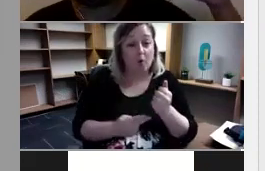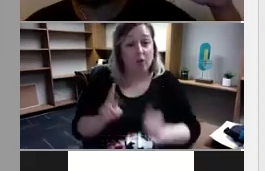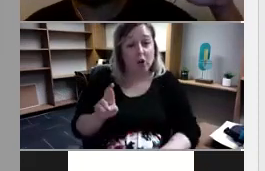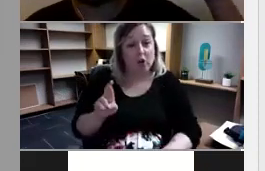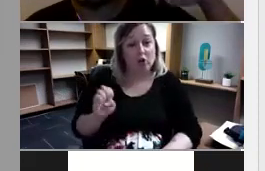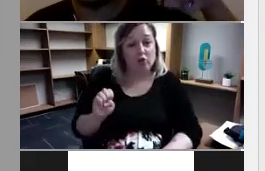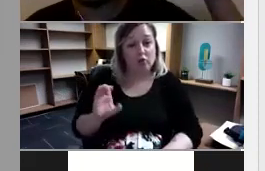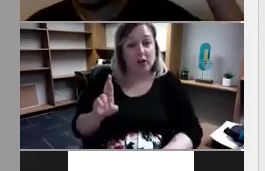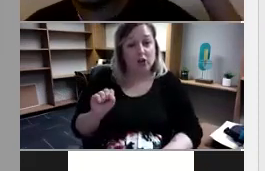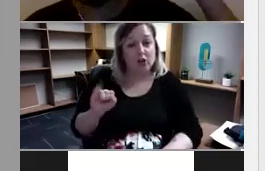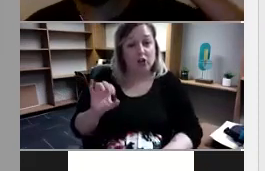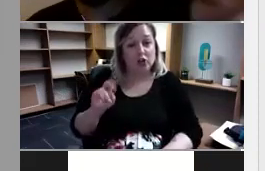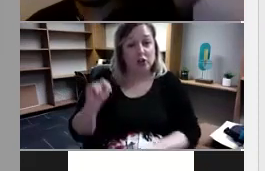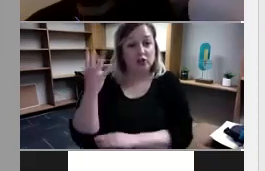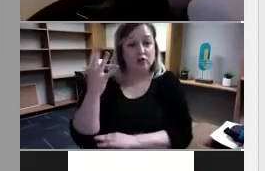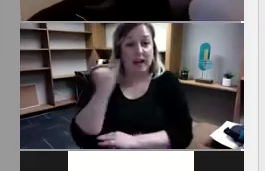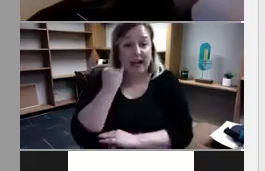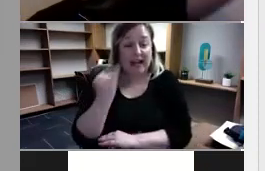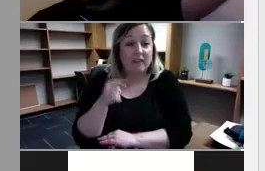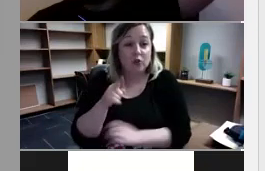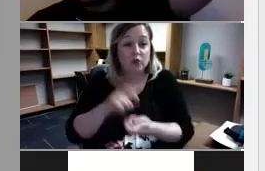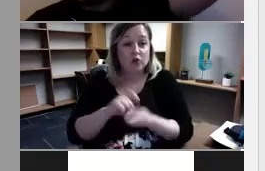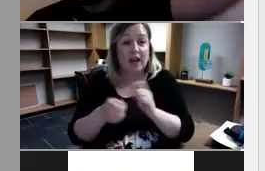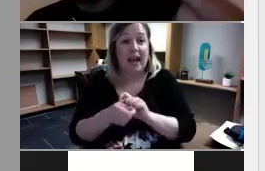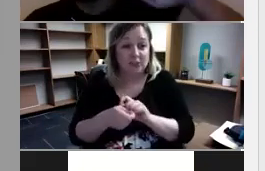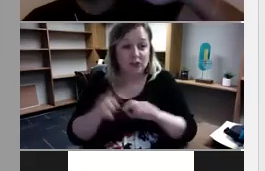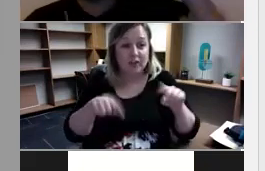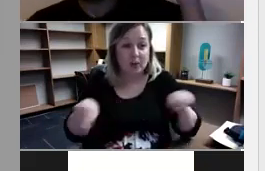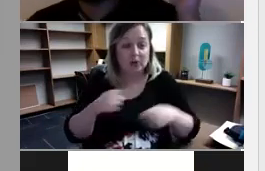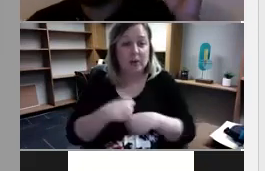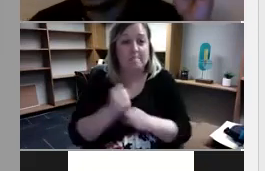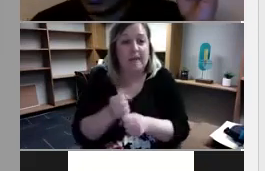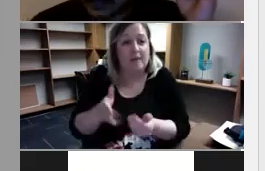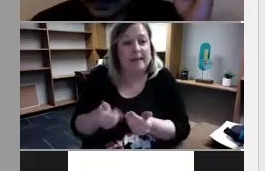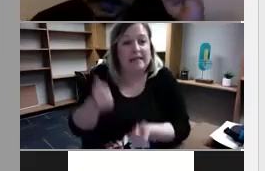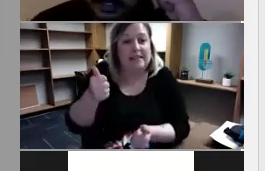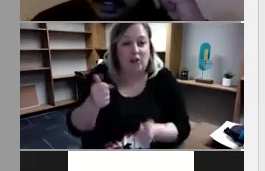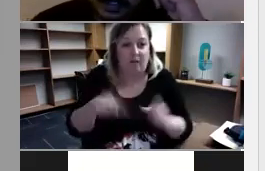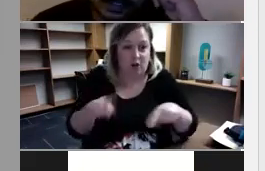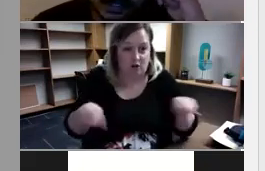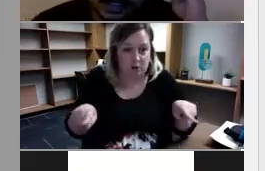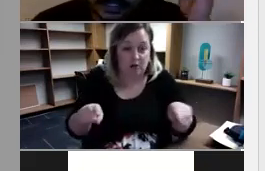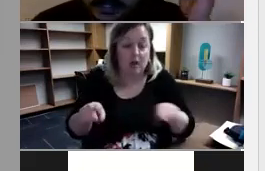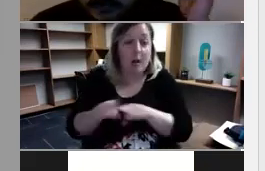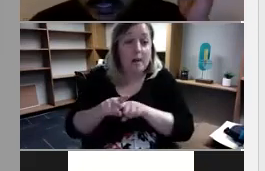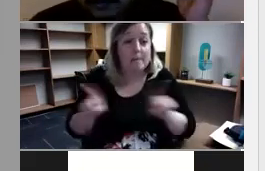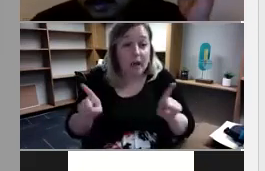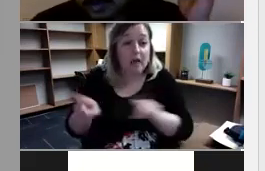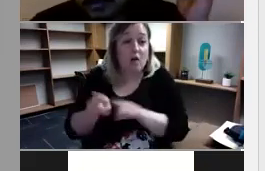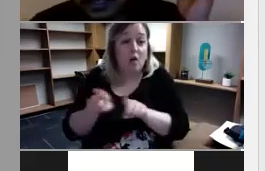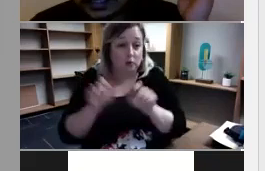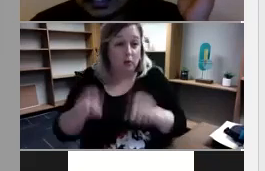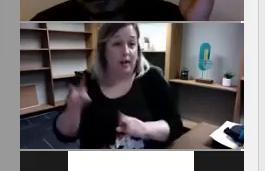those variables into some more easy variables, but we can also apply master theorem as well. So in this case, we